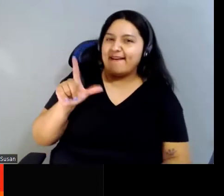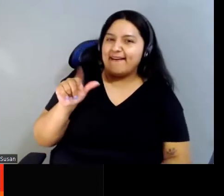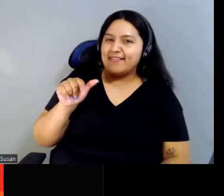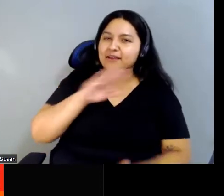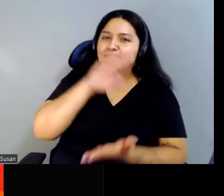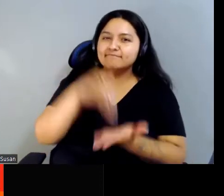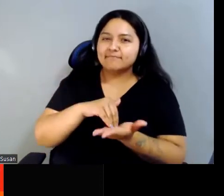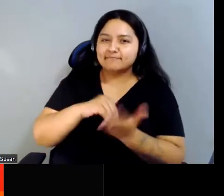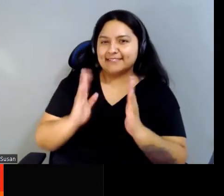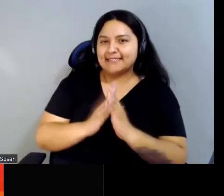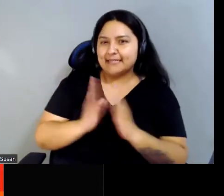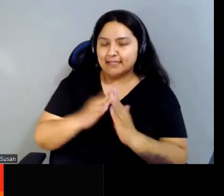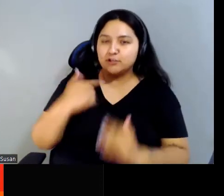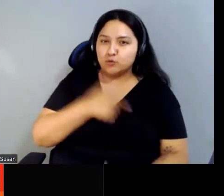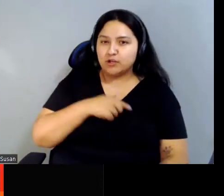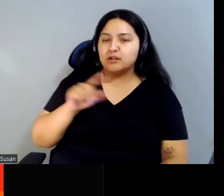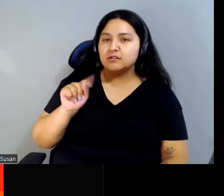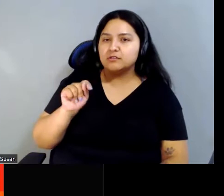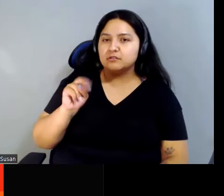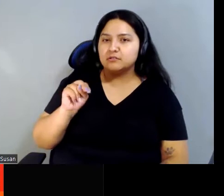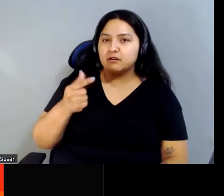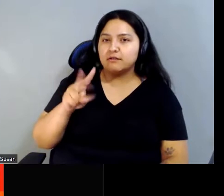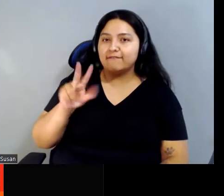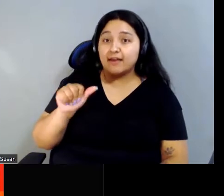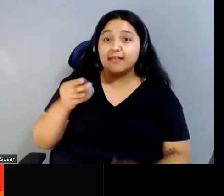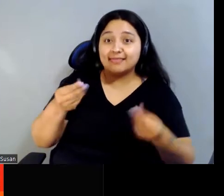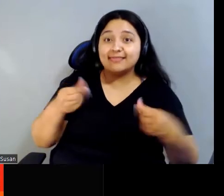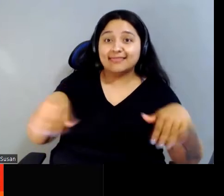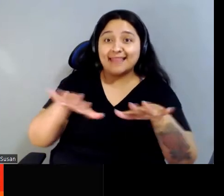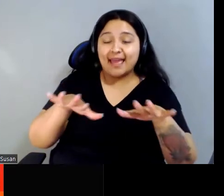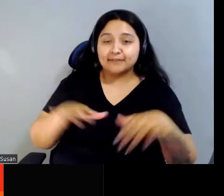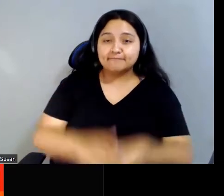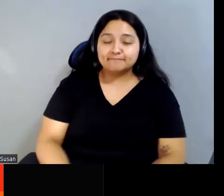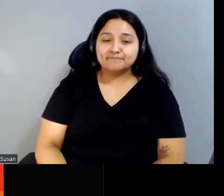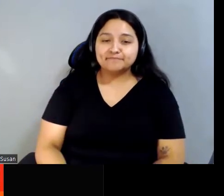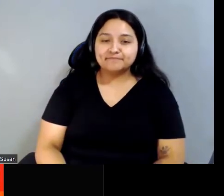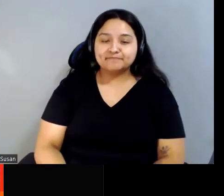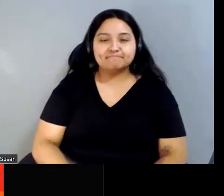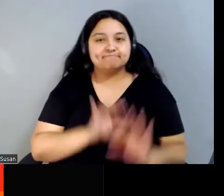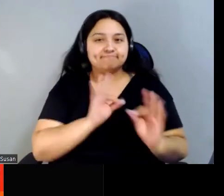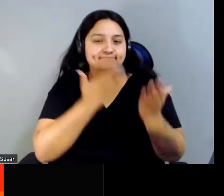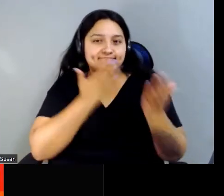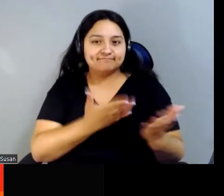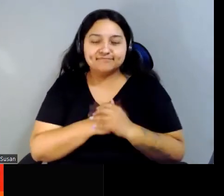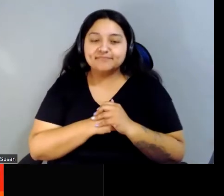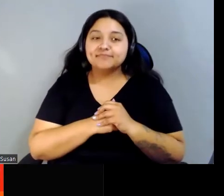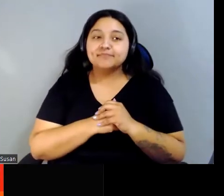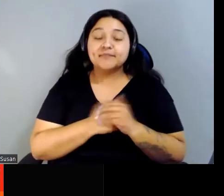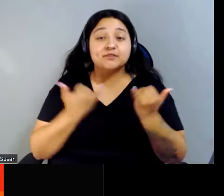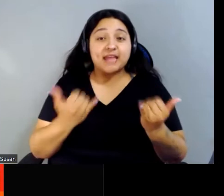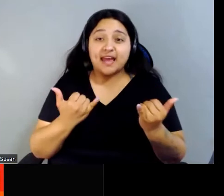are unceded Tongva land. Okay, thank you. Thank you. Mm-hmm. All right, so let's kick it